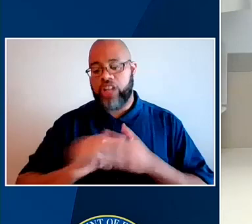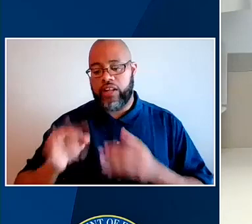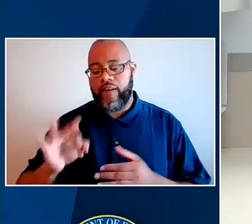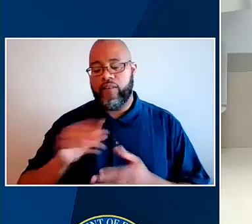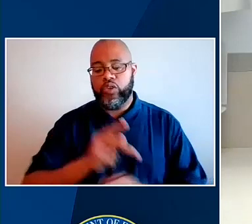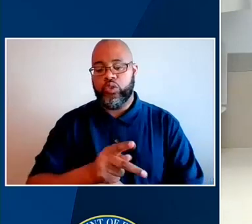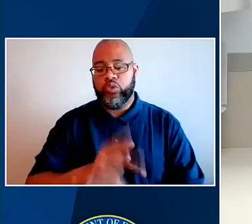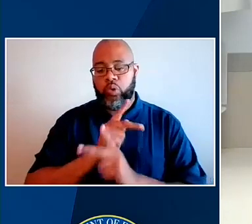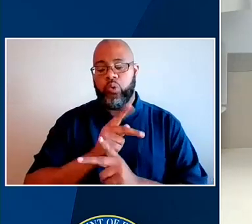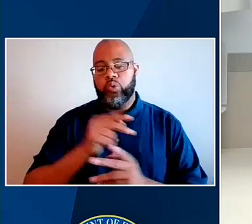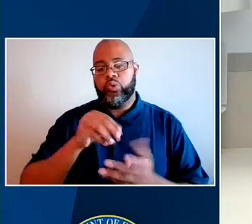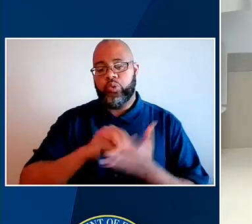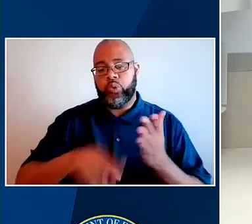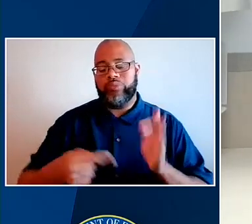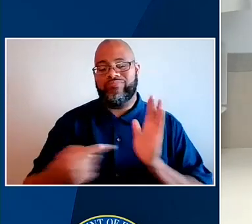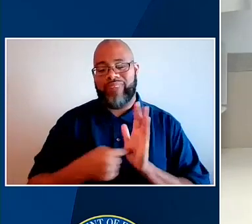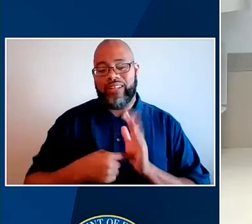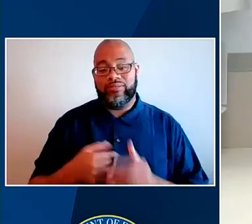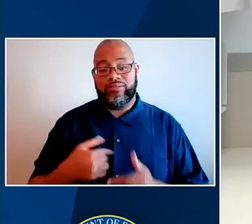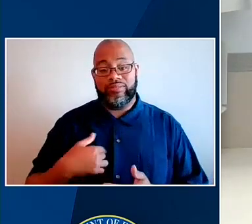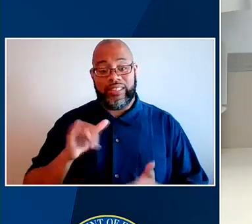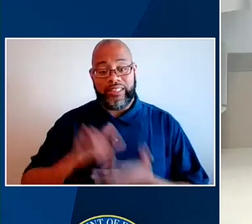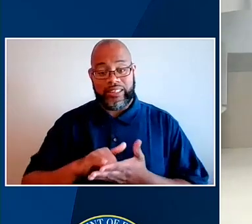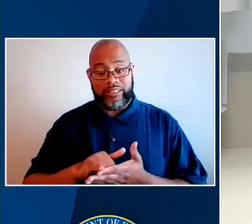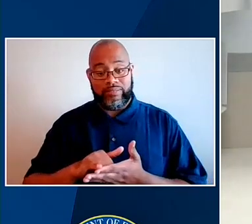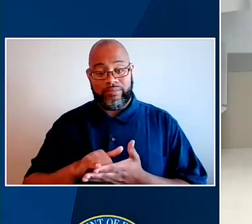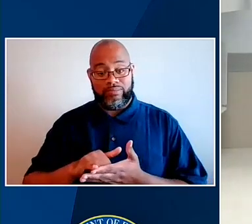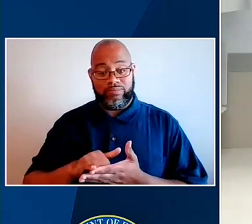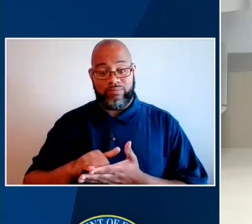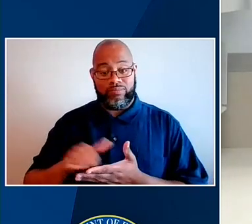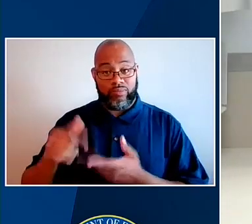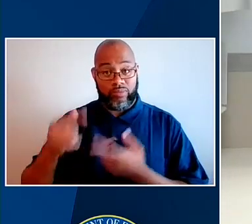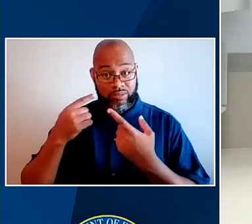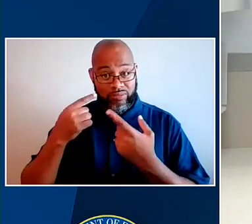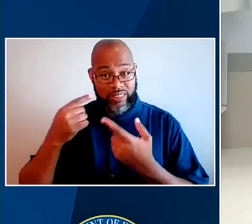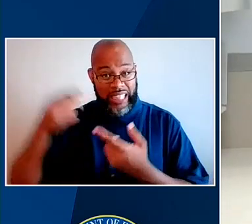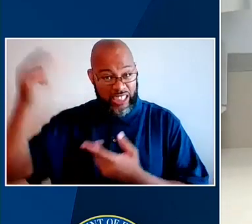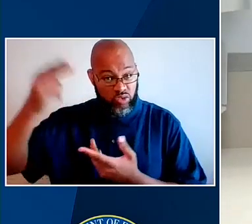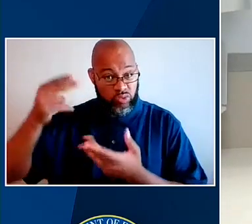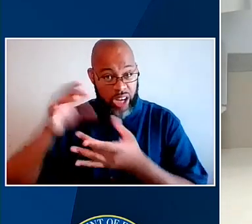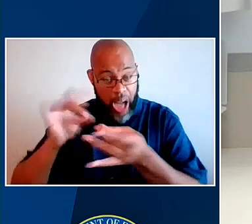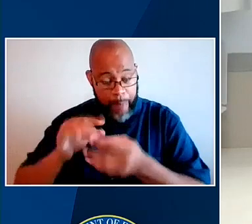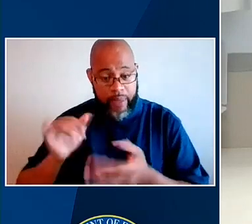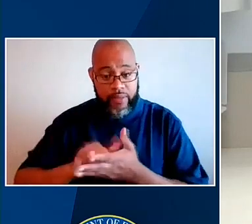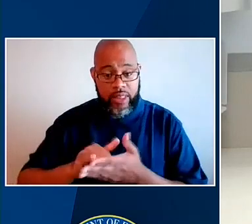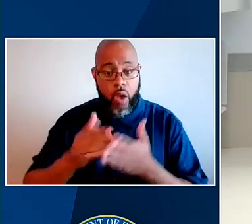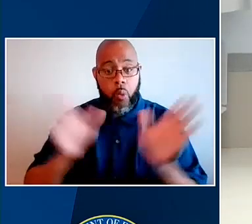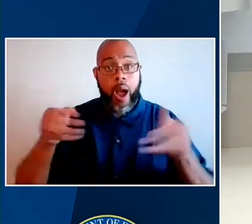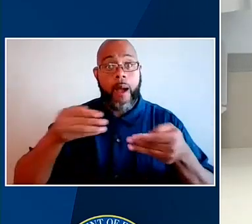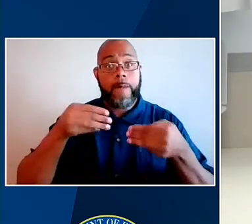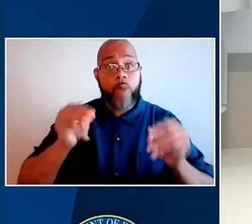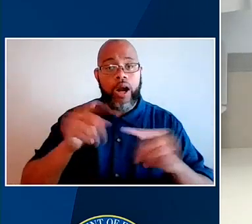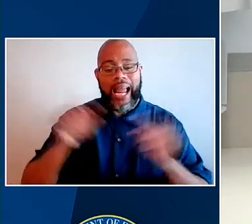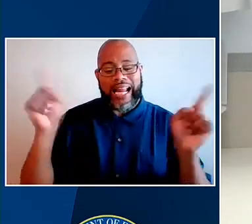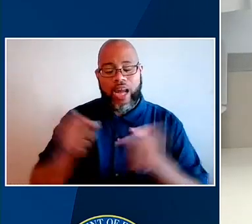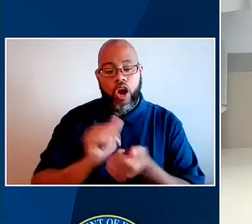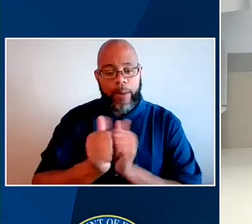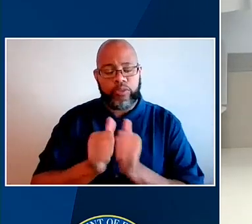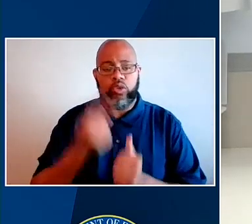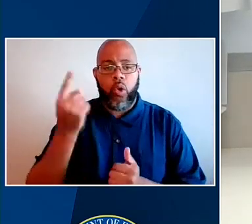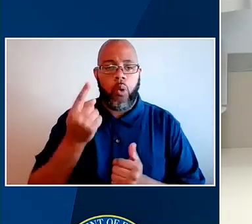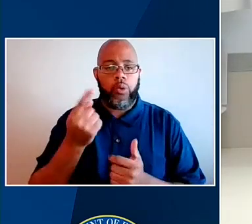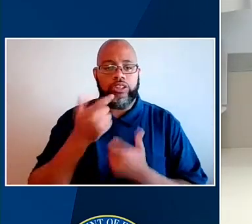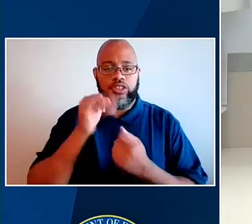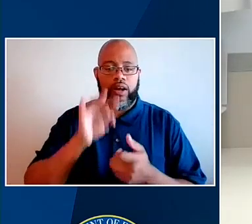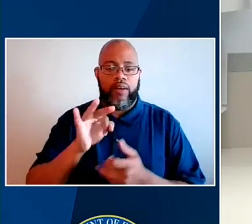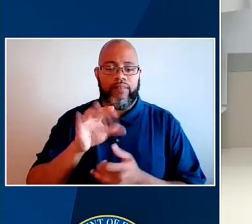debt. And as Adam Smith famously wrote, to widen the market and to narrow the competition is always the interest of the